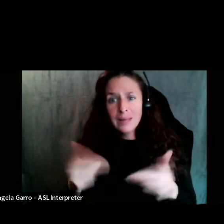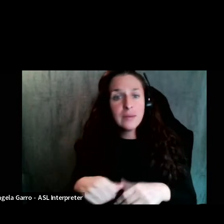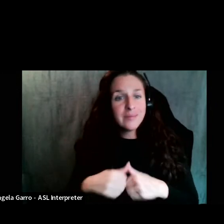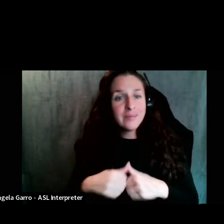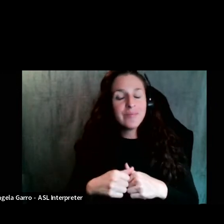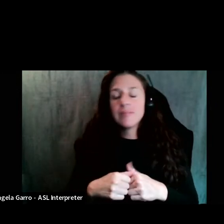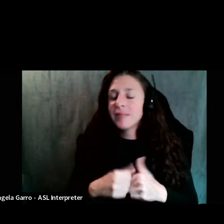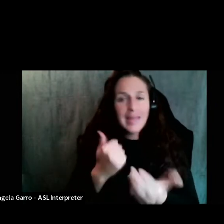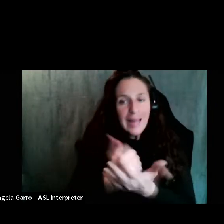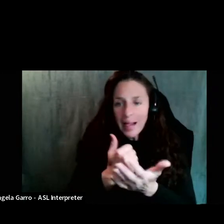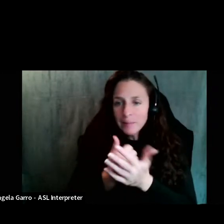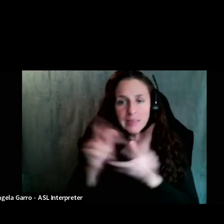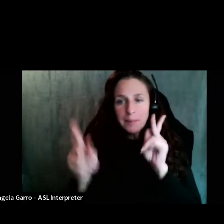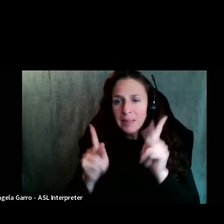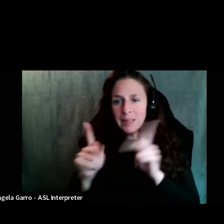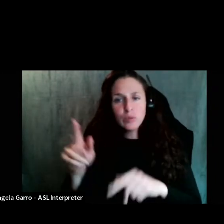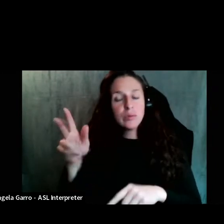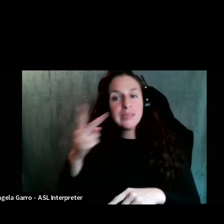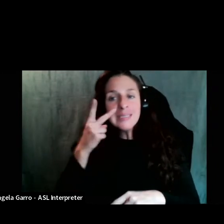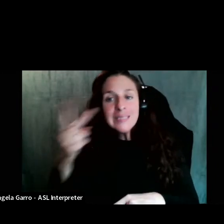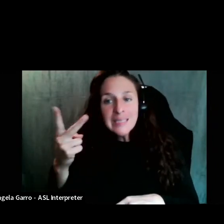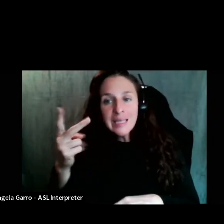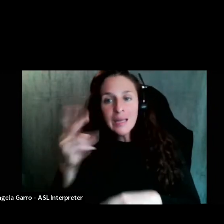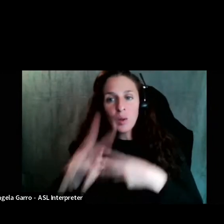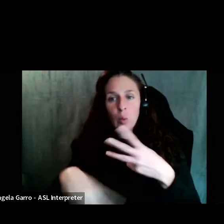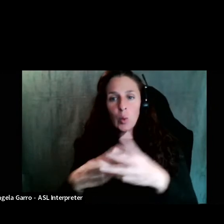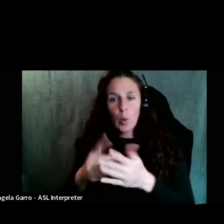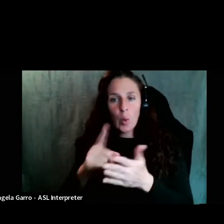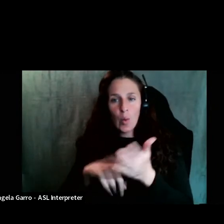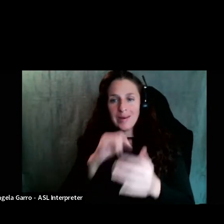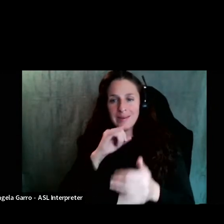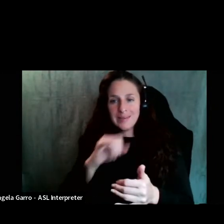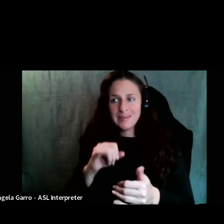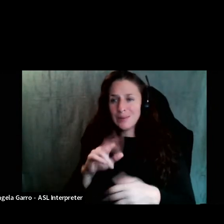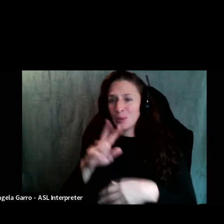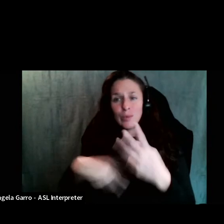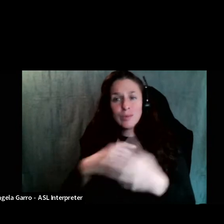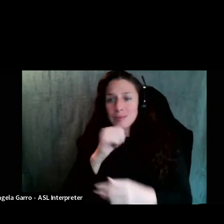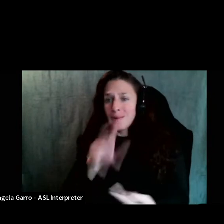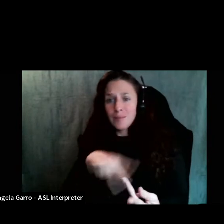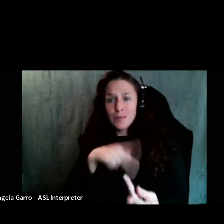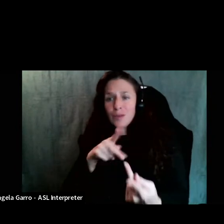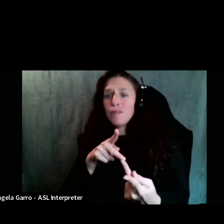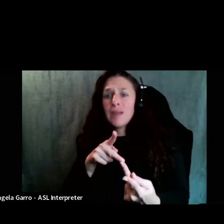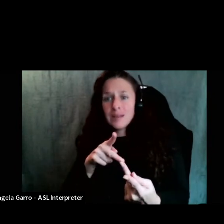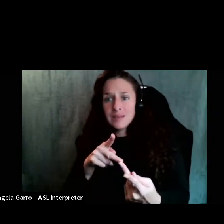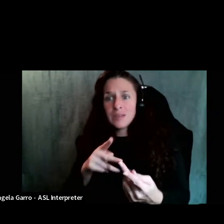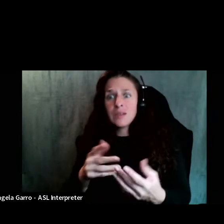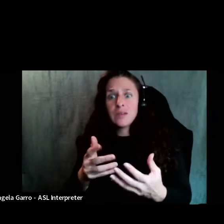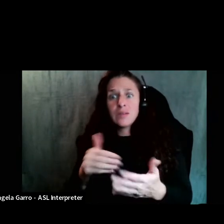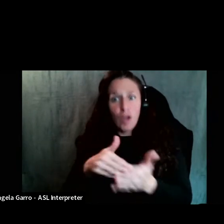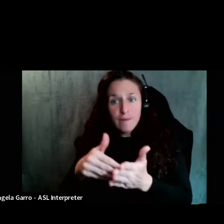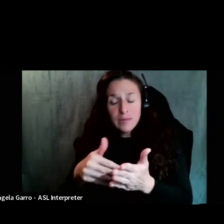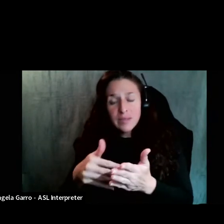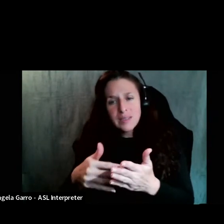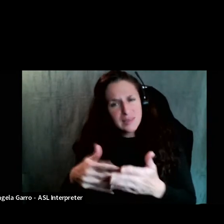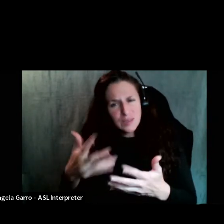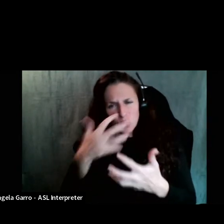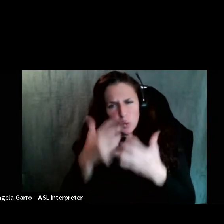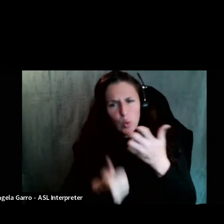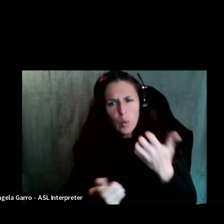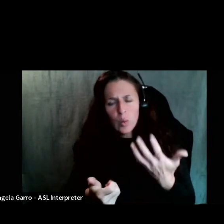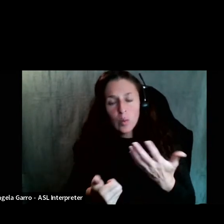helps people see the world for what it is. And the world is not perfect. And oftentimes it is cruel. A